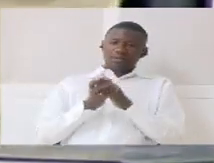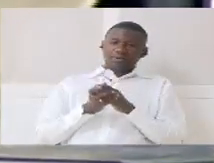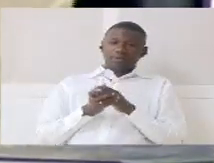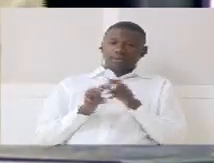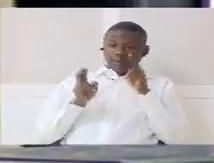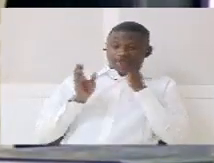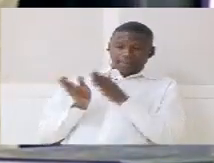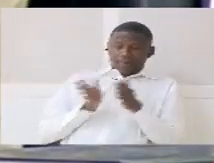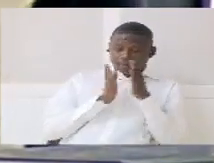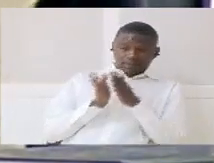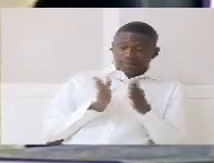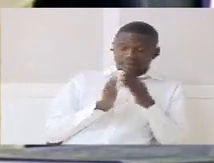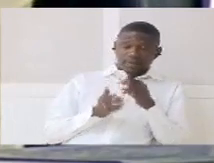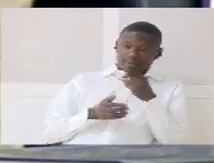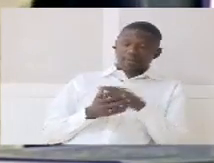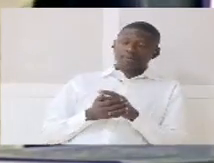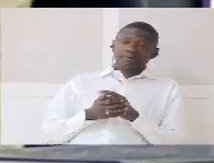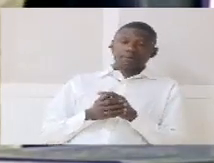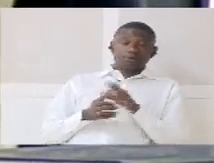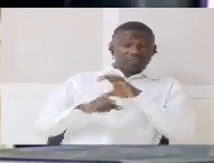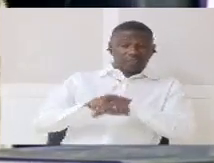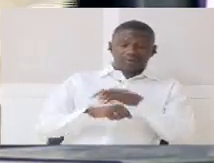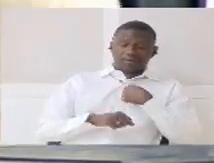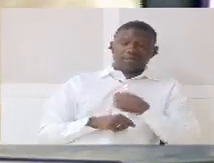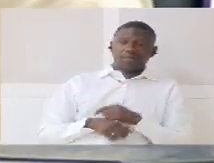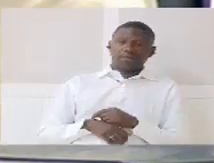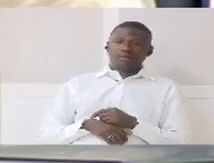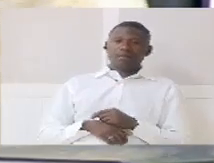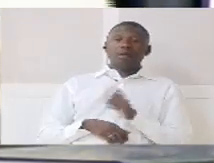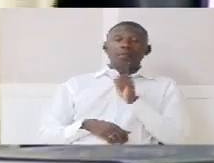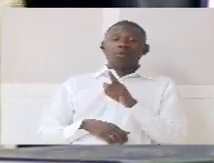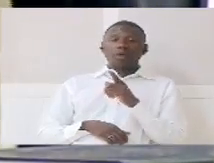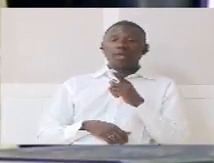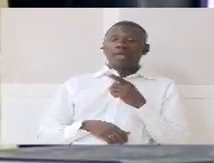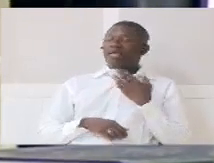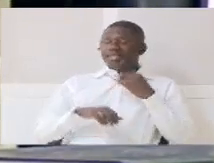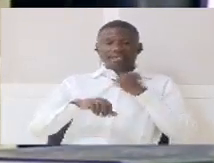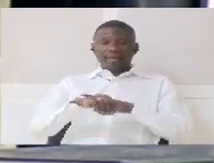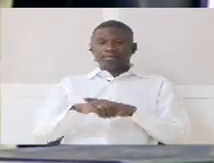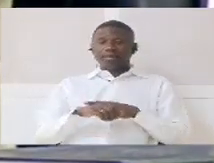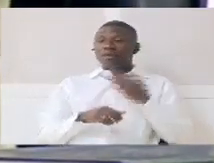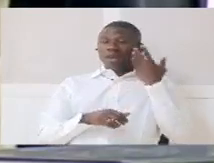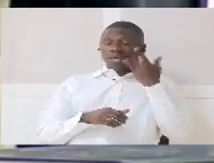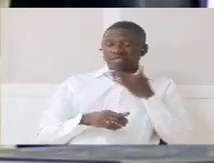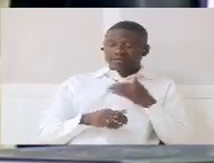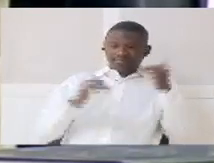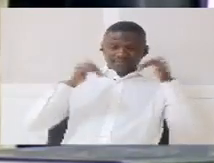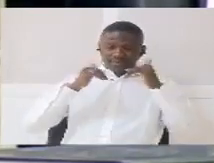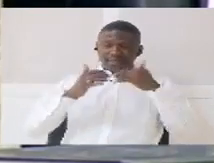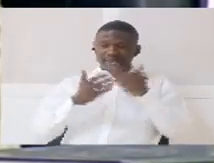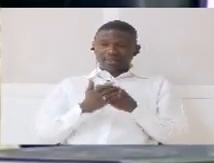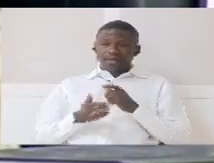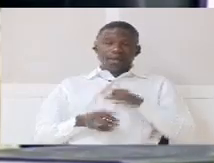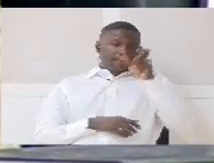traps for me. When they leave meetings. Somebody will call me and tell me this transfer